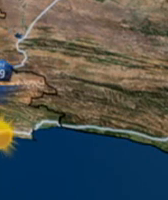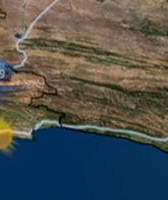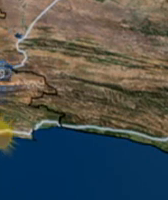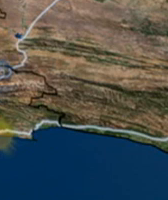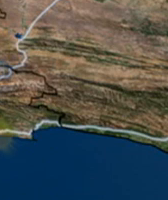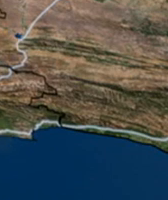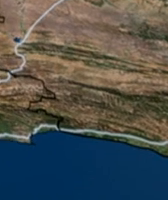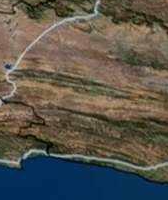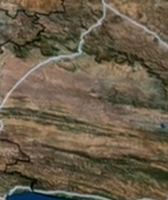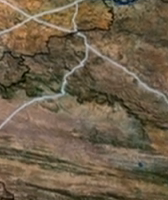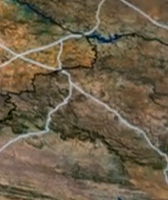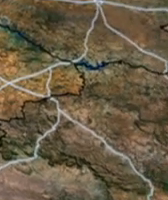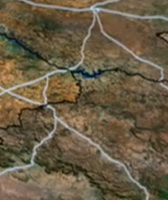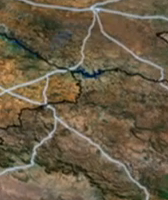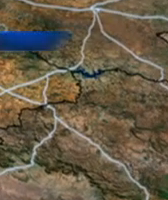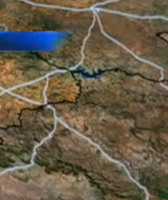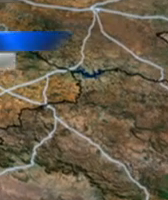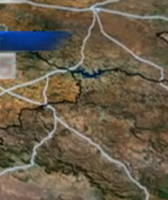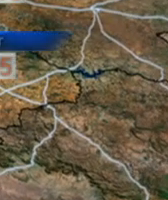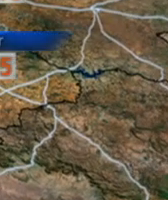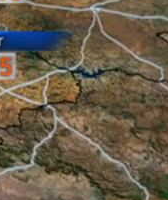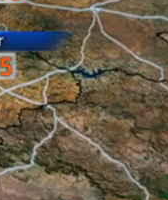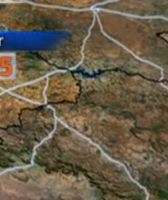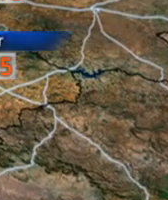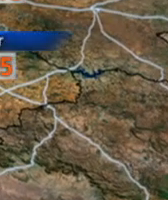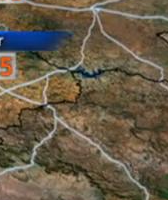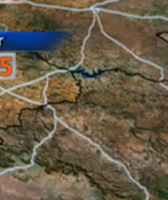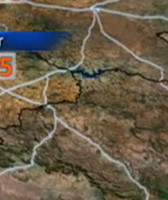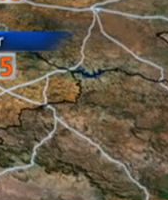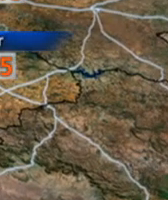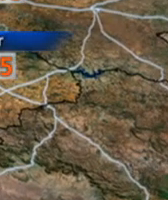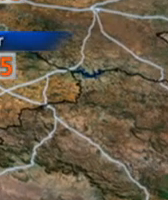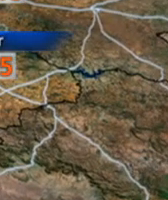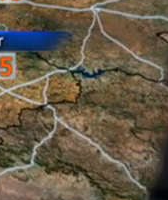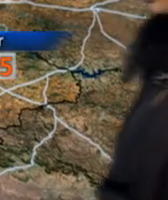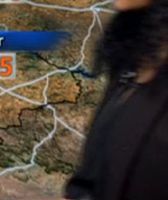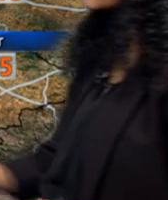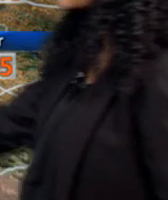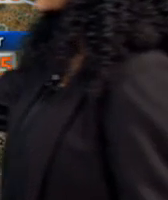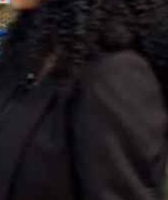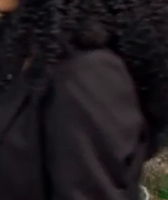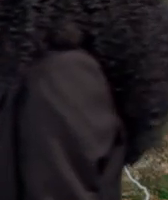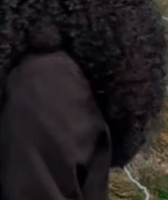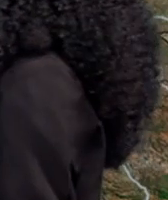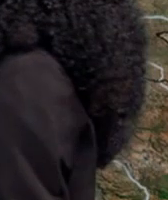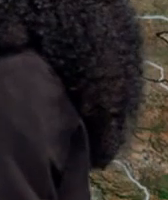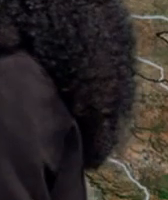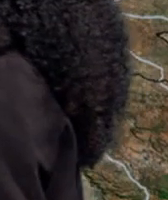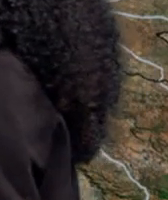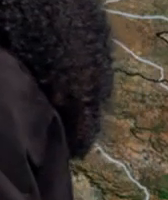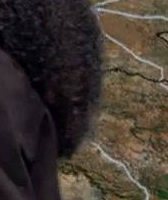le 17 mo Thapameng re lebella Northern Cape le teng mo provinceng Upington e tla nna tsididi mo mosong ka digata di le 4 go a go